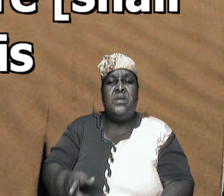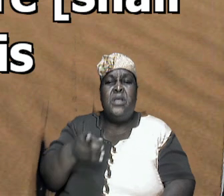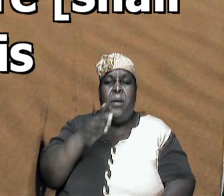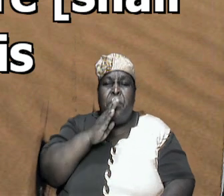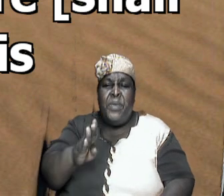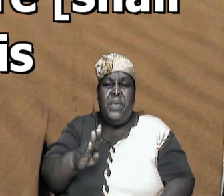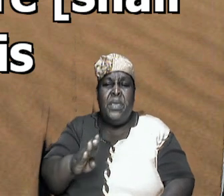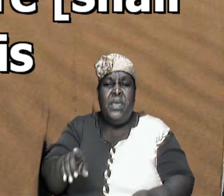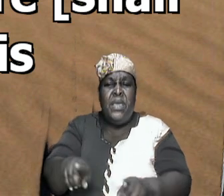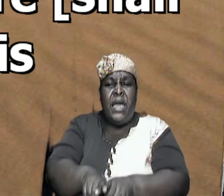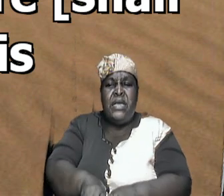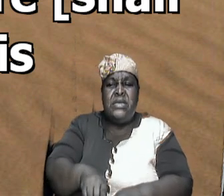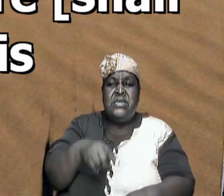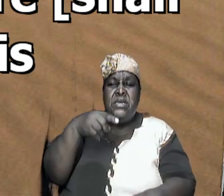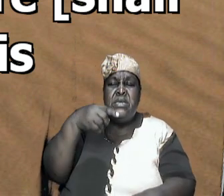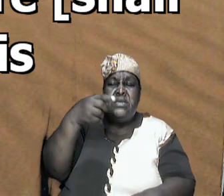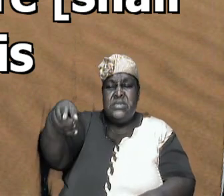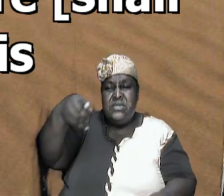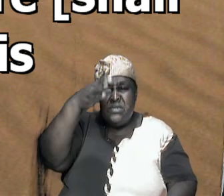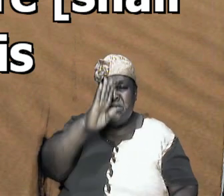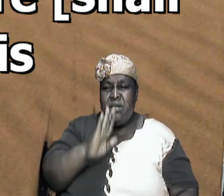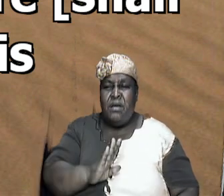be as his master.